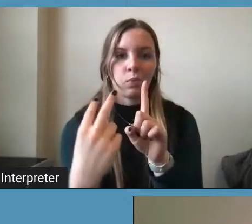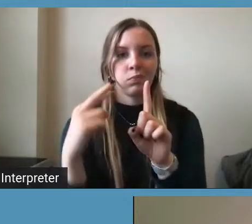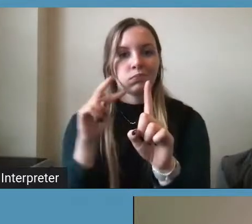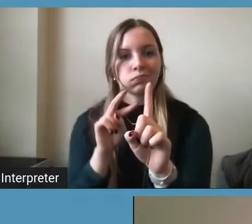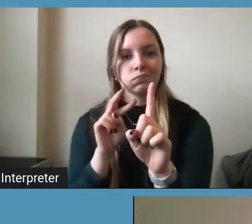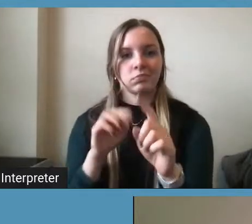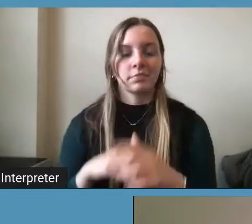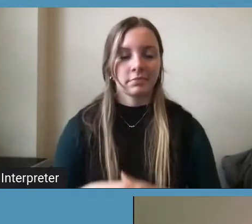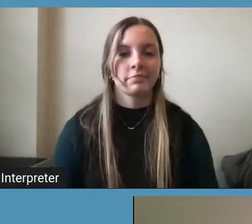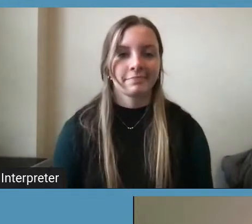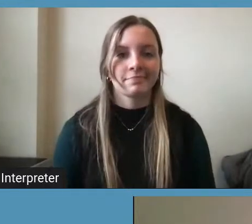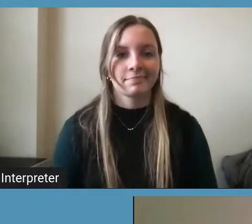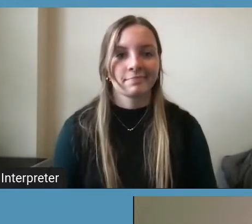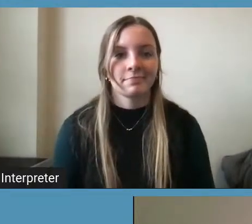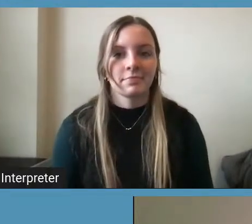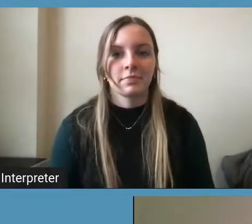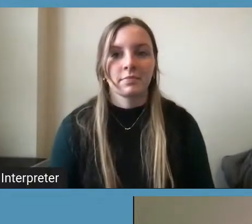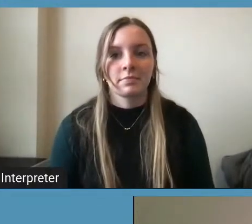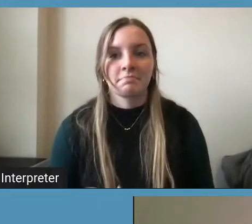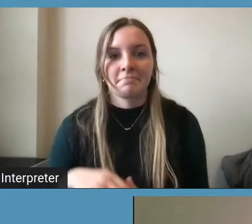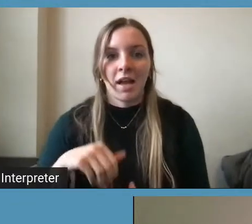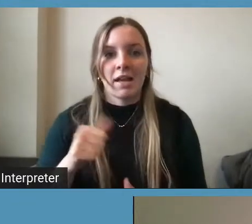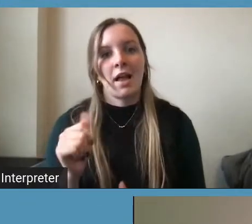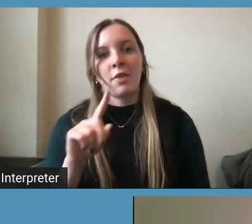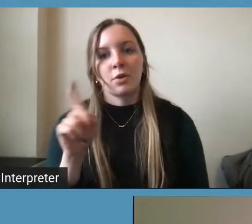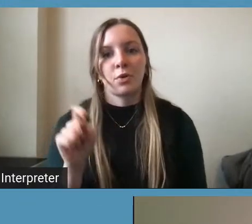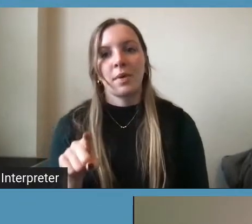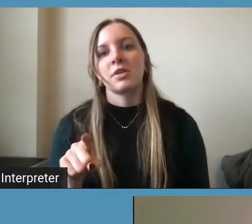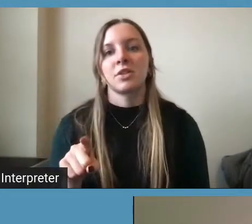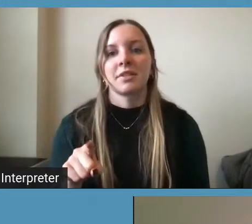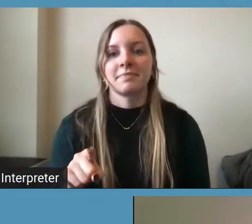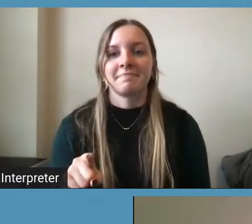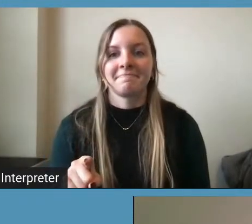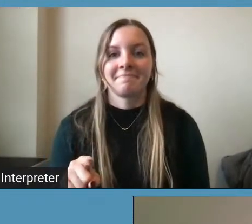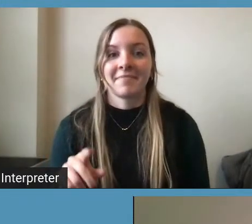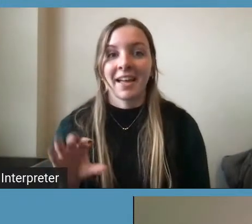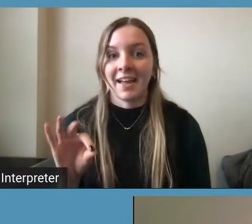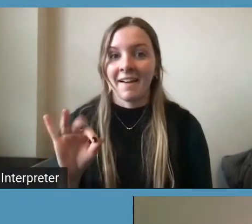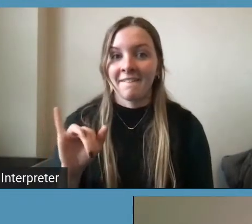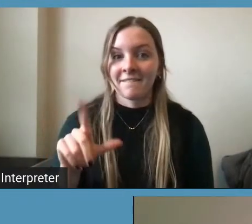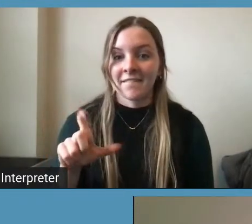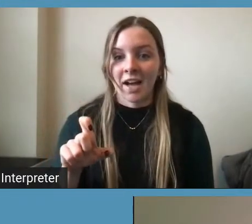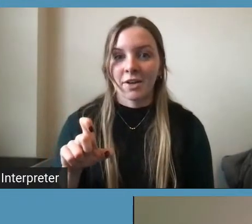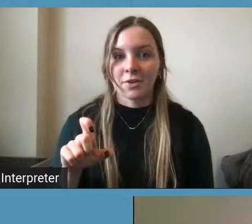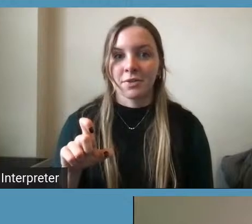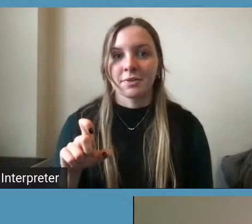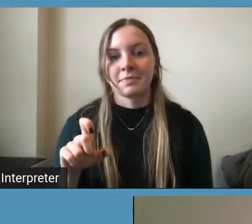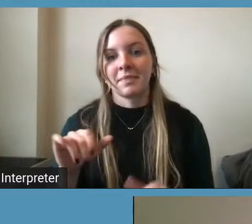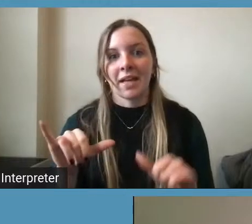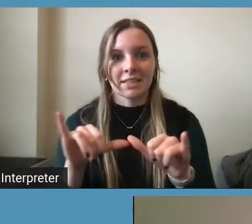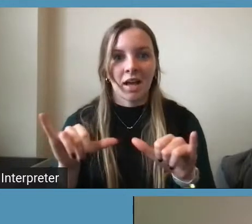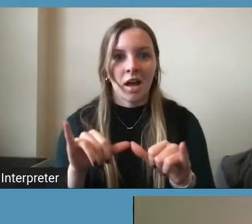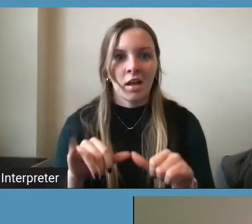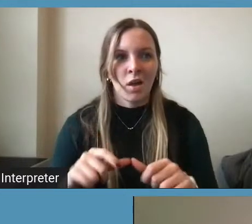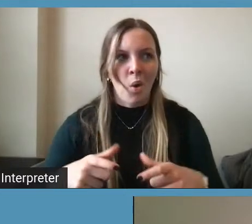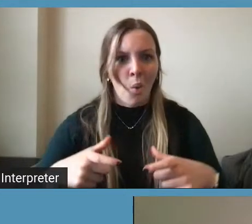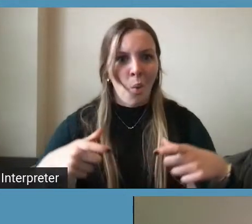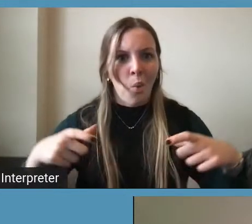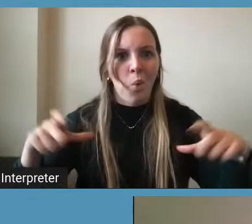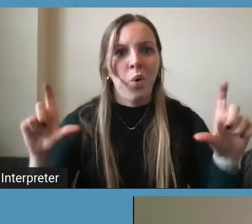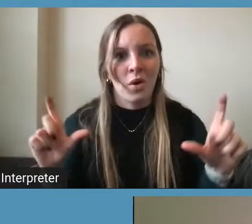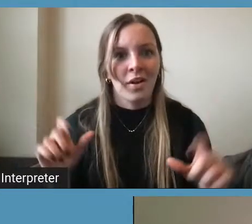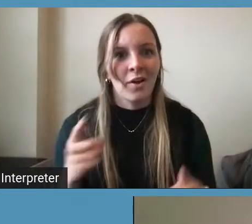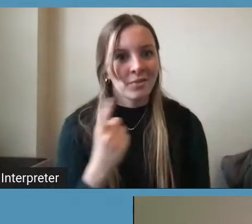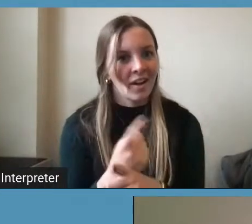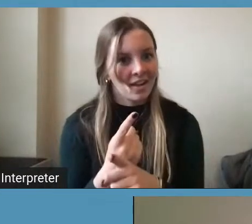of my questions, these file sizes must be humongous. It varies, and I think